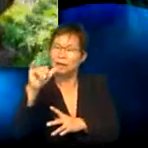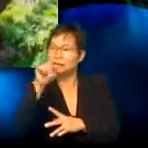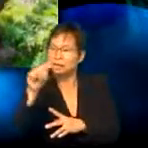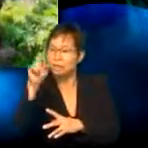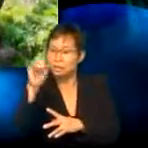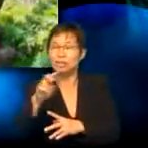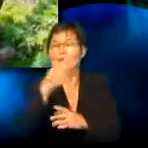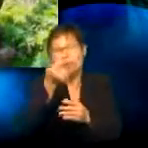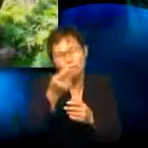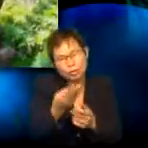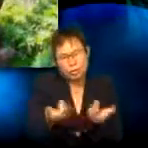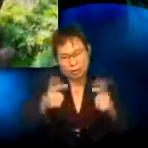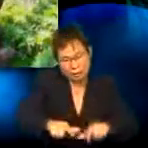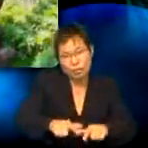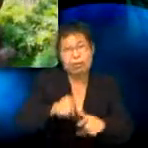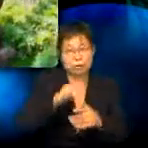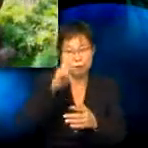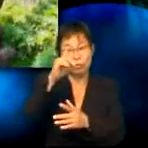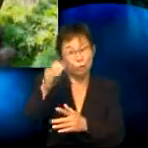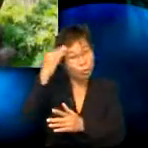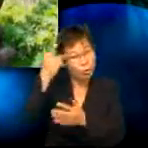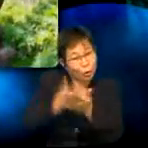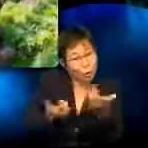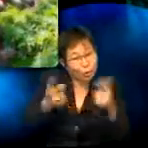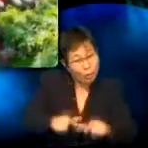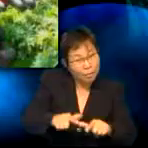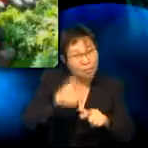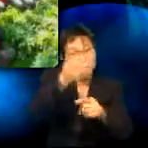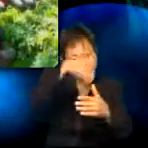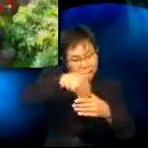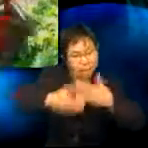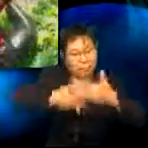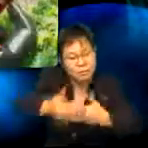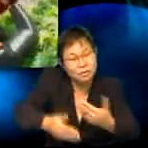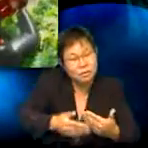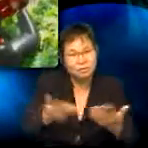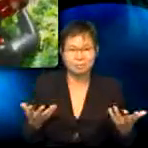you want to know what happens in between the two processes?